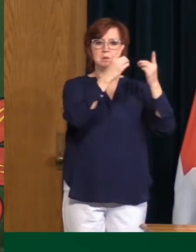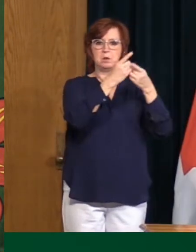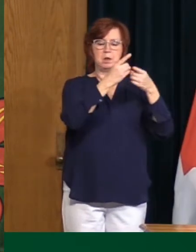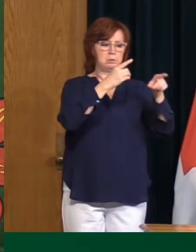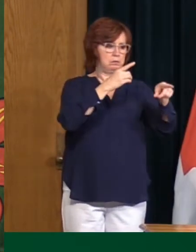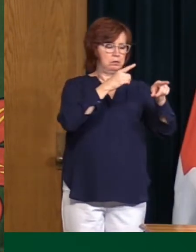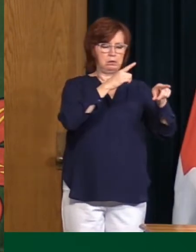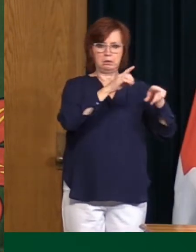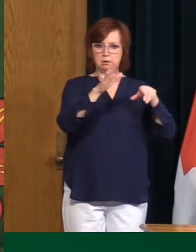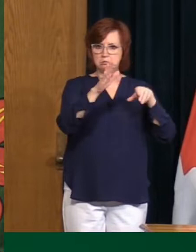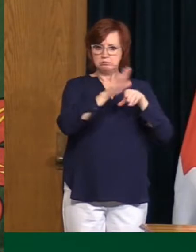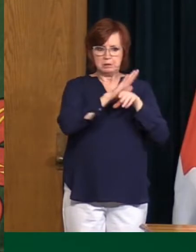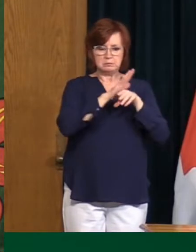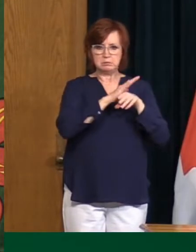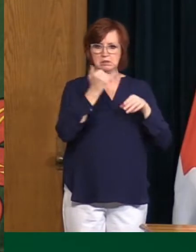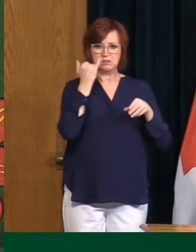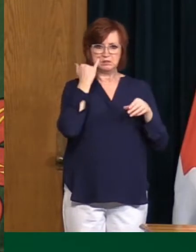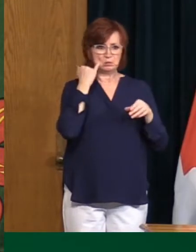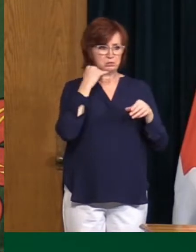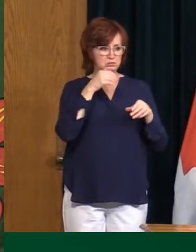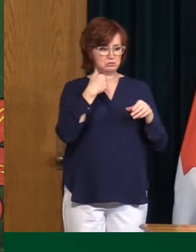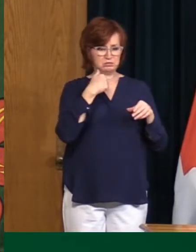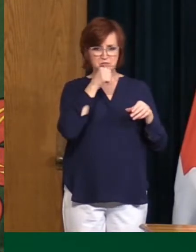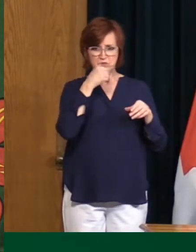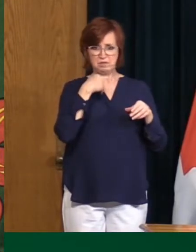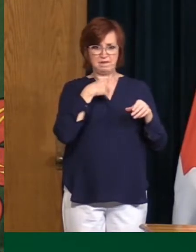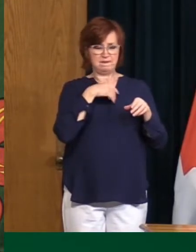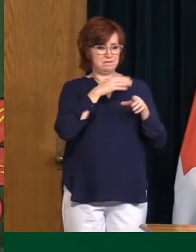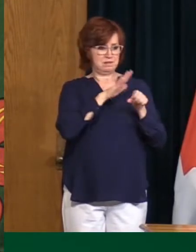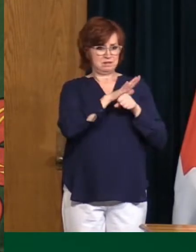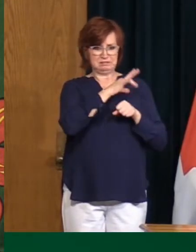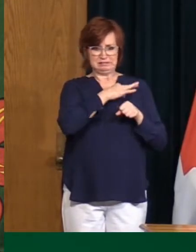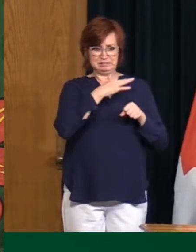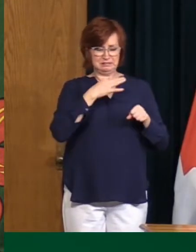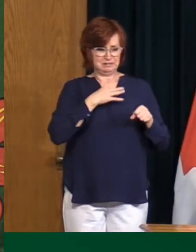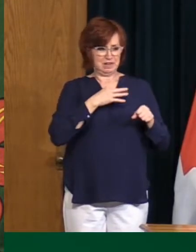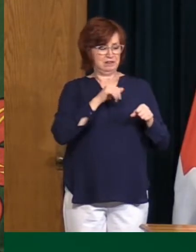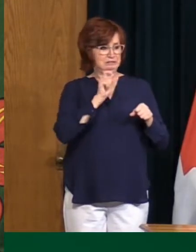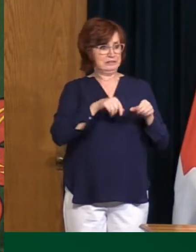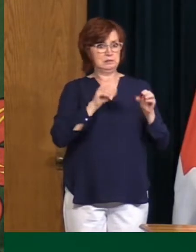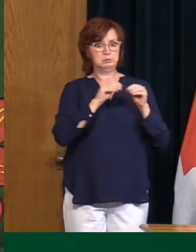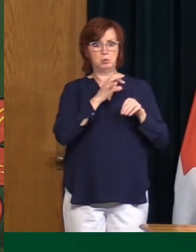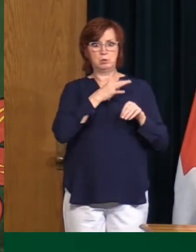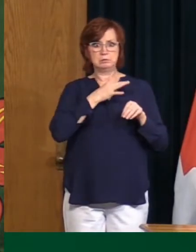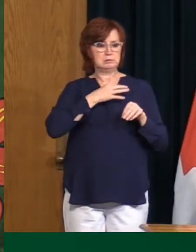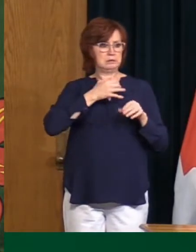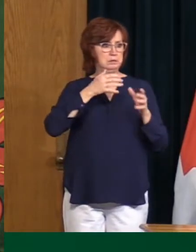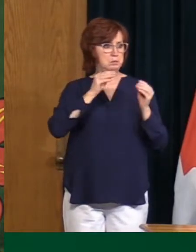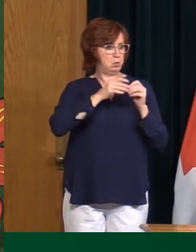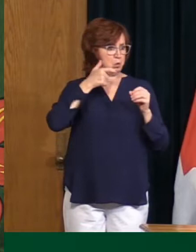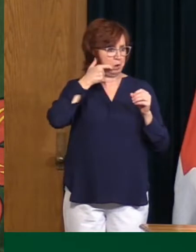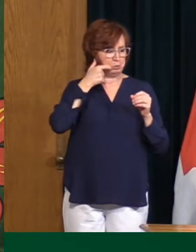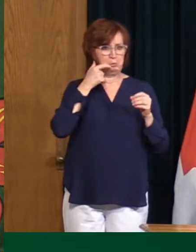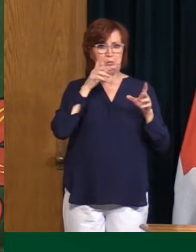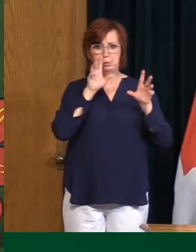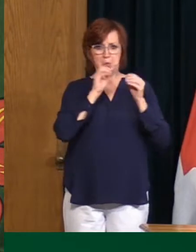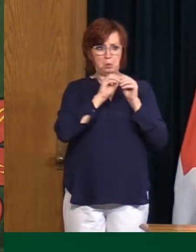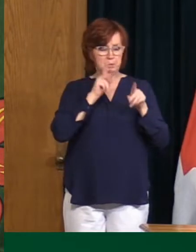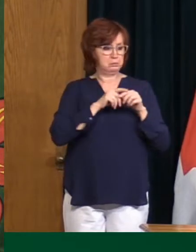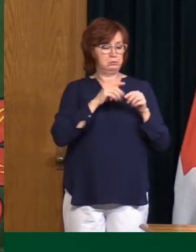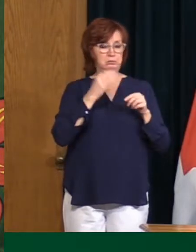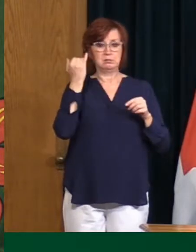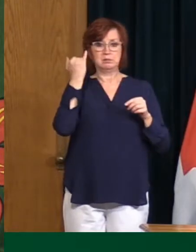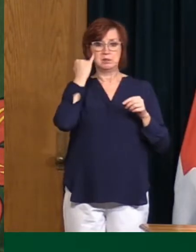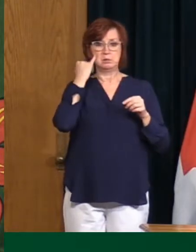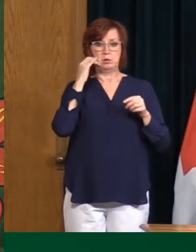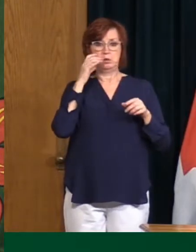it would be essentially a free-for-all. So this is why we want some time to actually get 811 prepared to do that. As I already brought up as